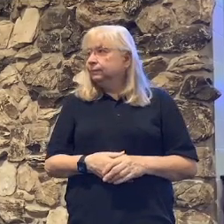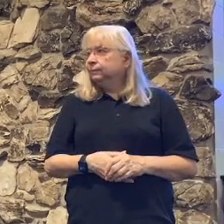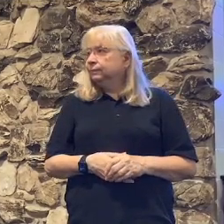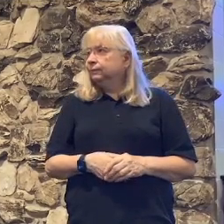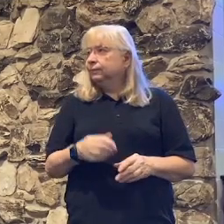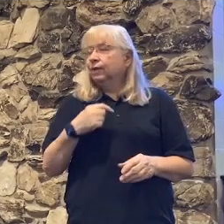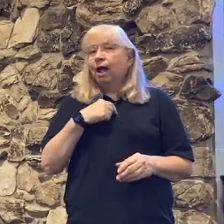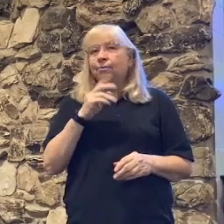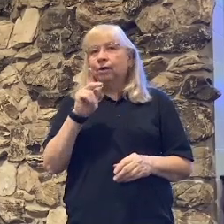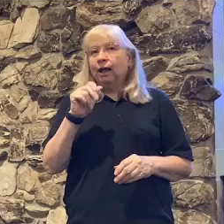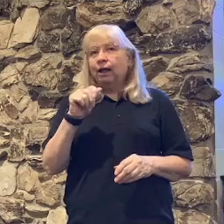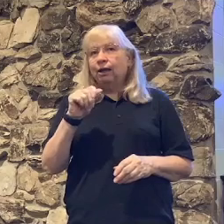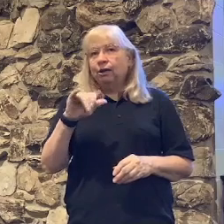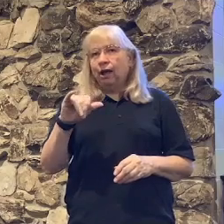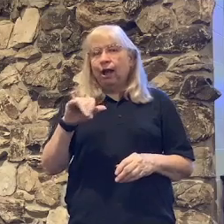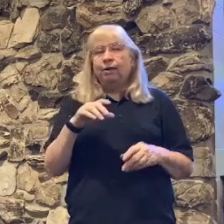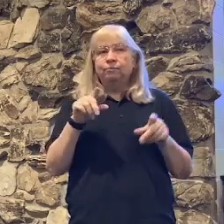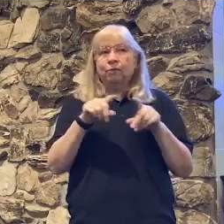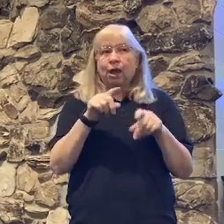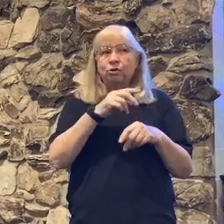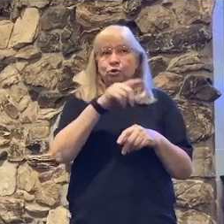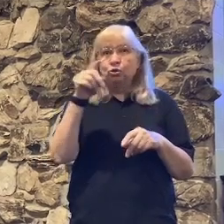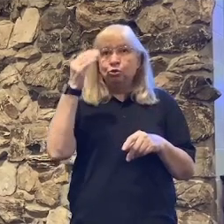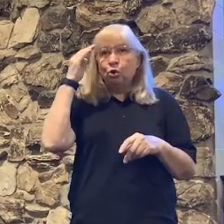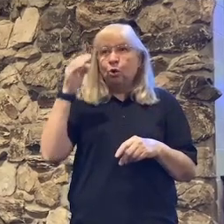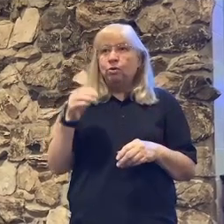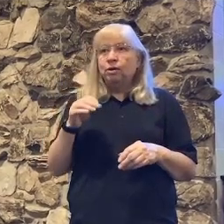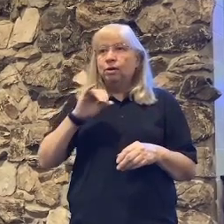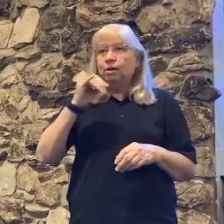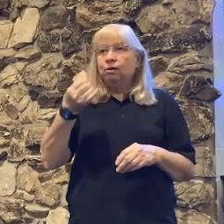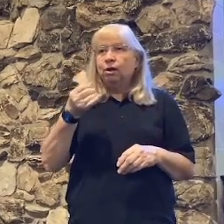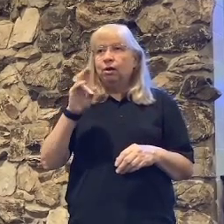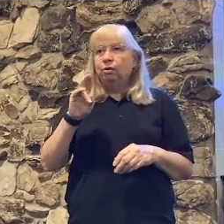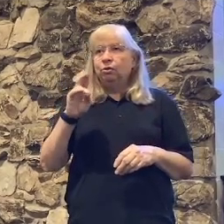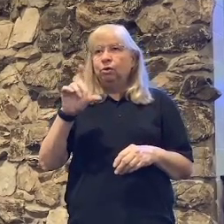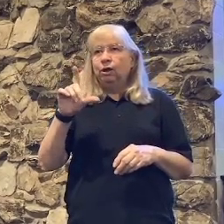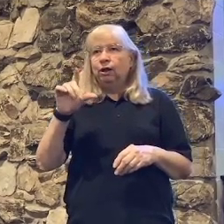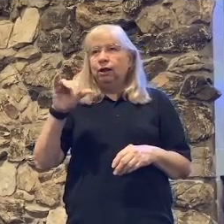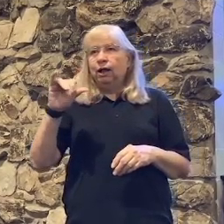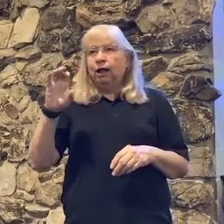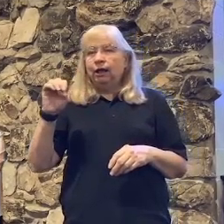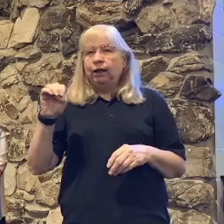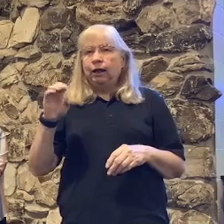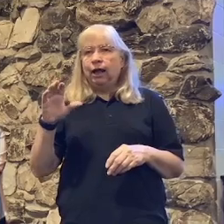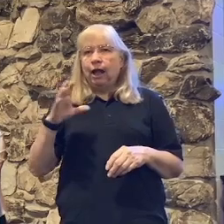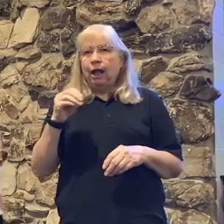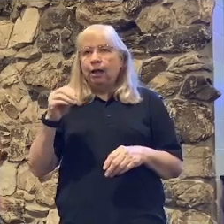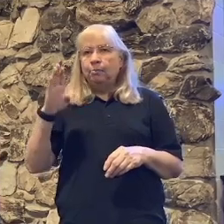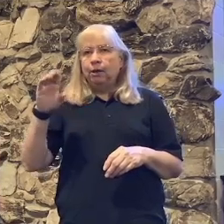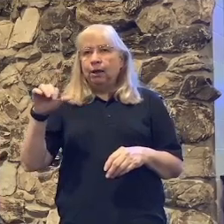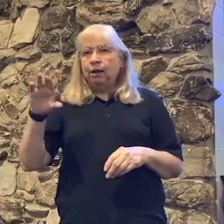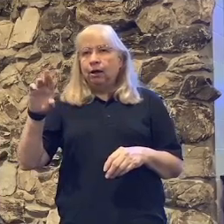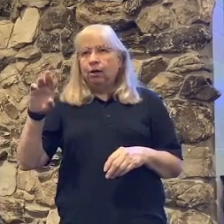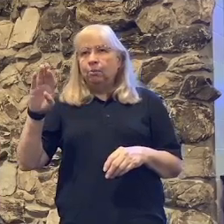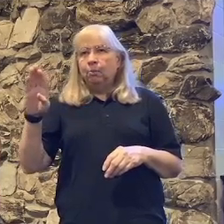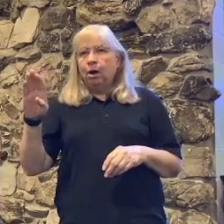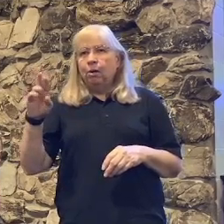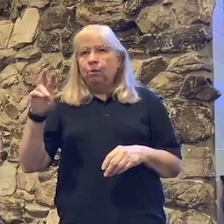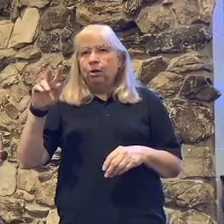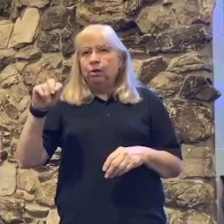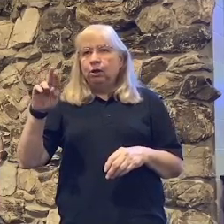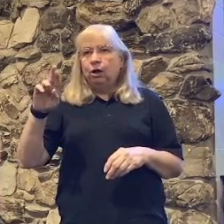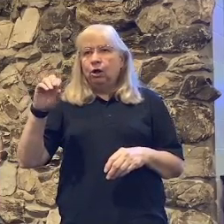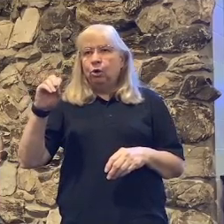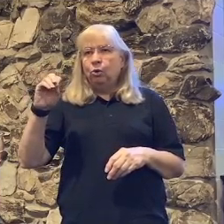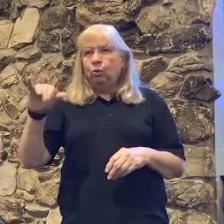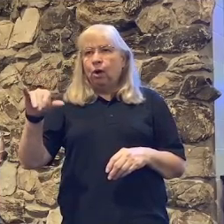I'm Kay, as you know, and this is Judith in our corner, and we are all on the Cleaning